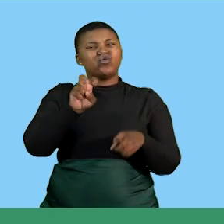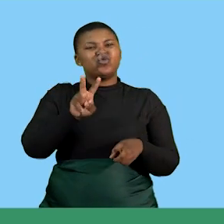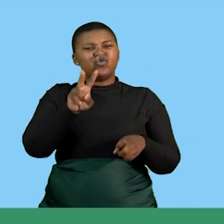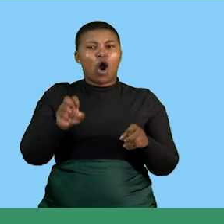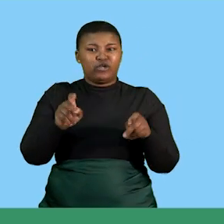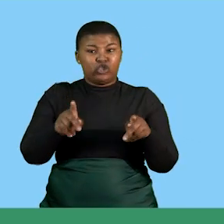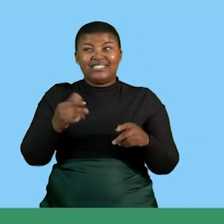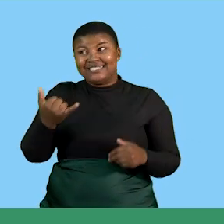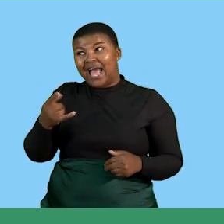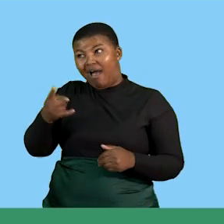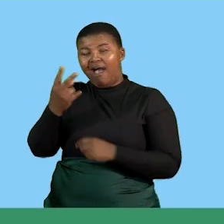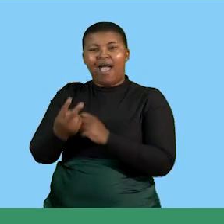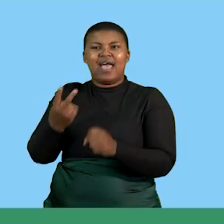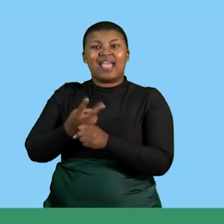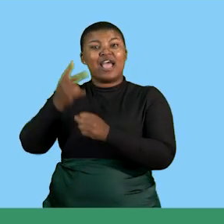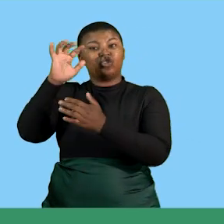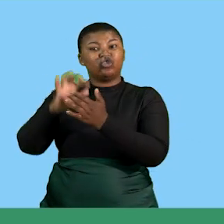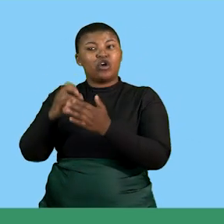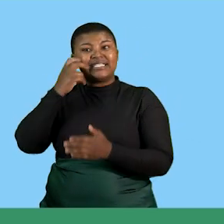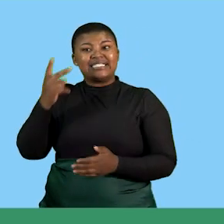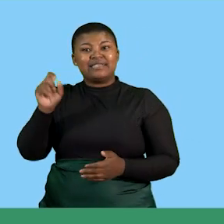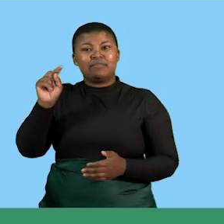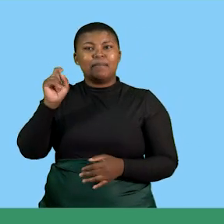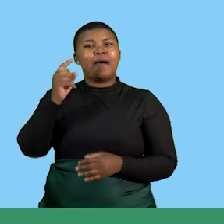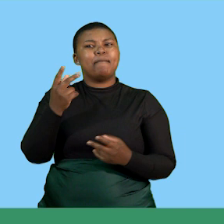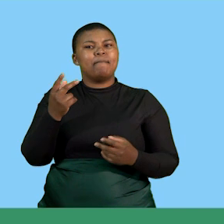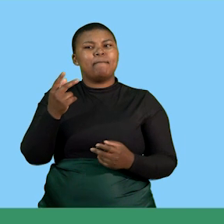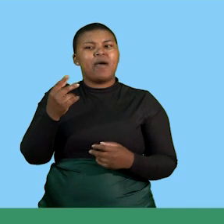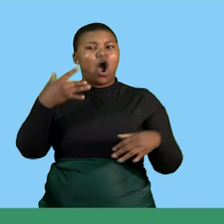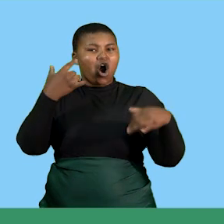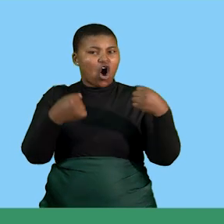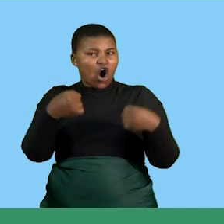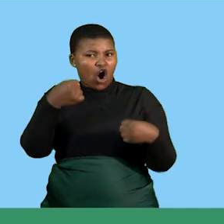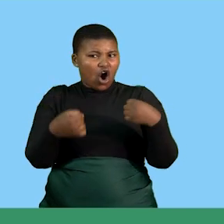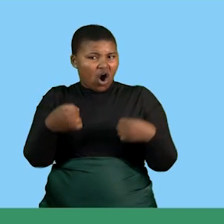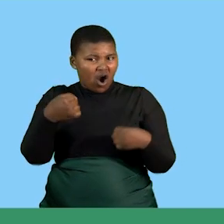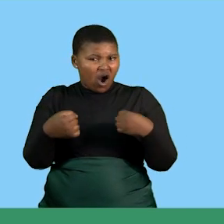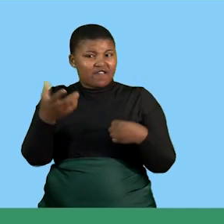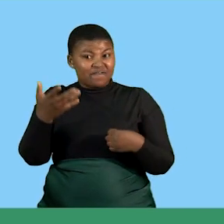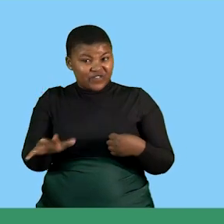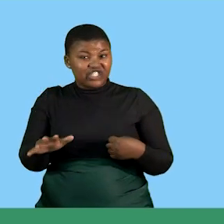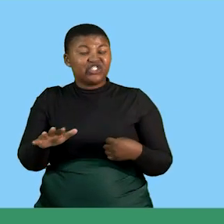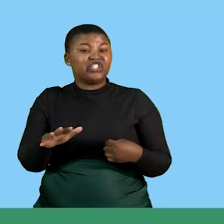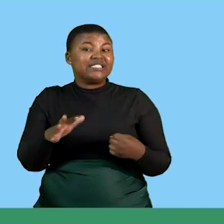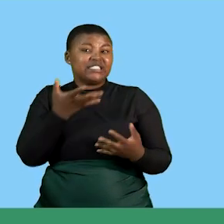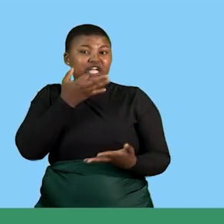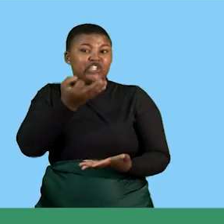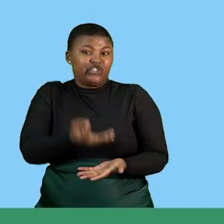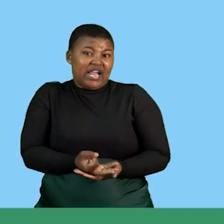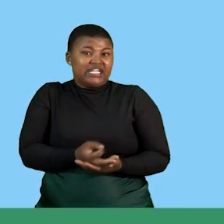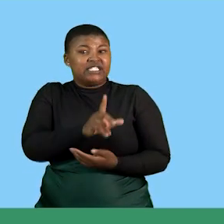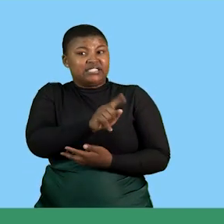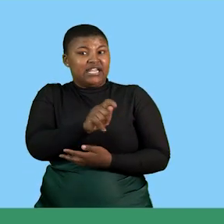to the scenario. Here, a nearby car manufacturer offered Tiger Tires a